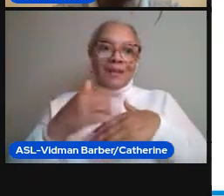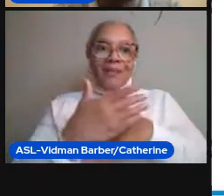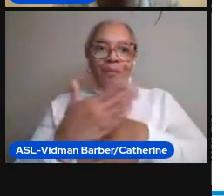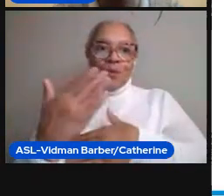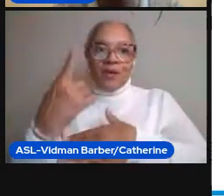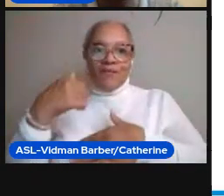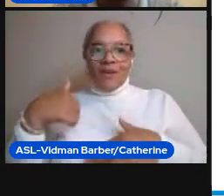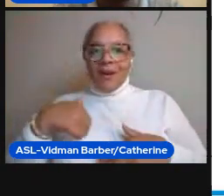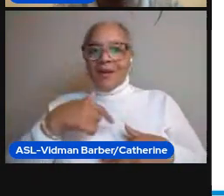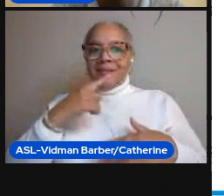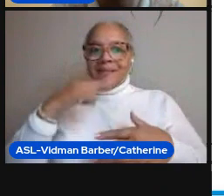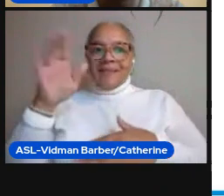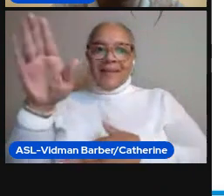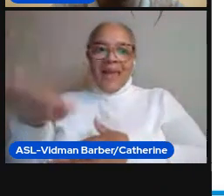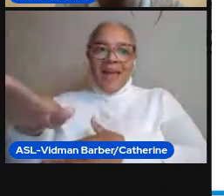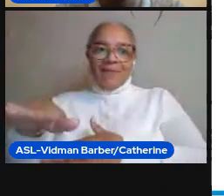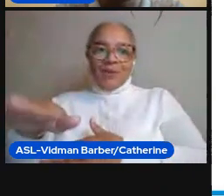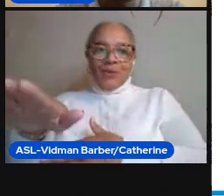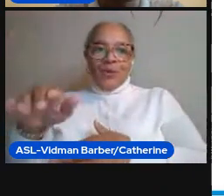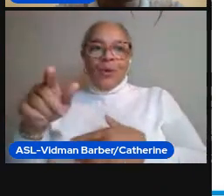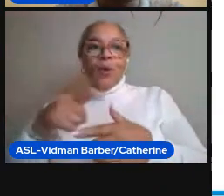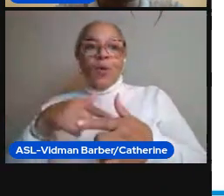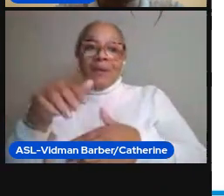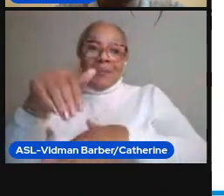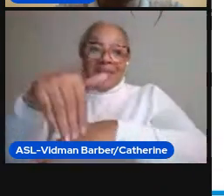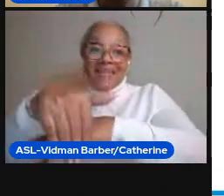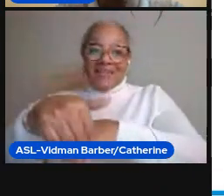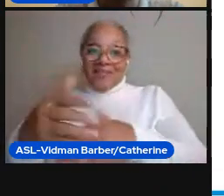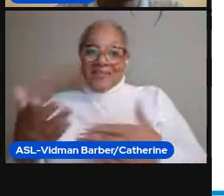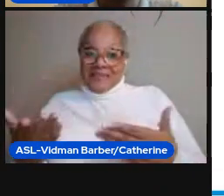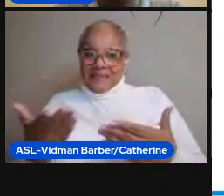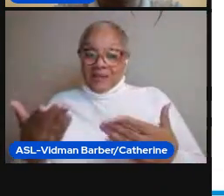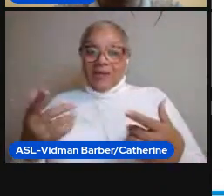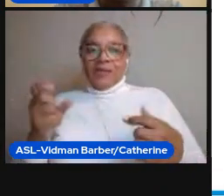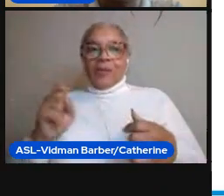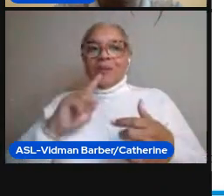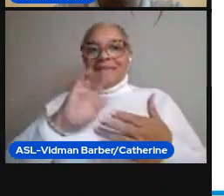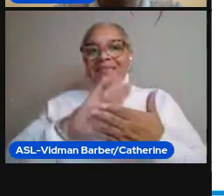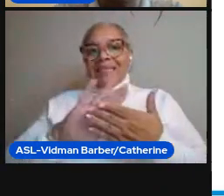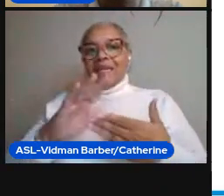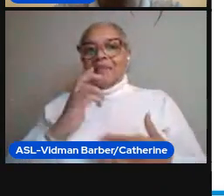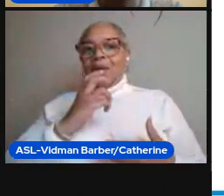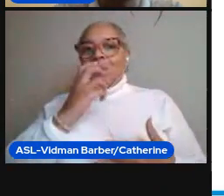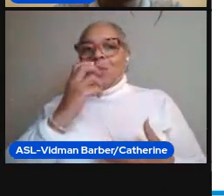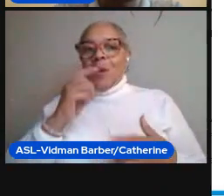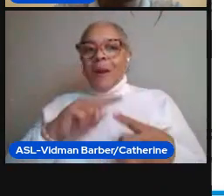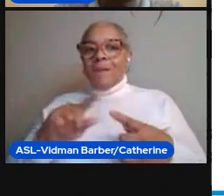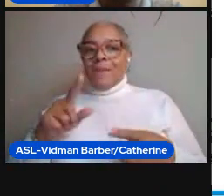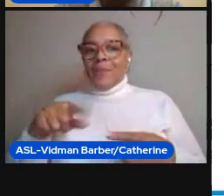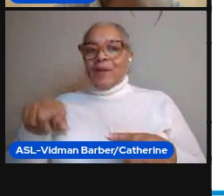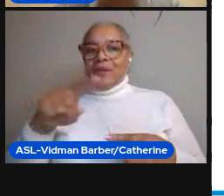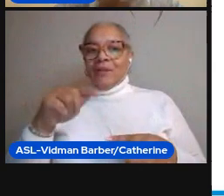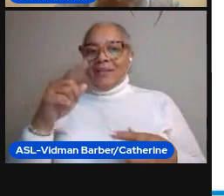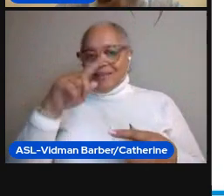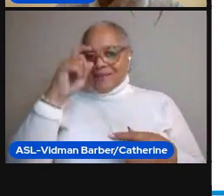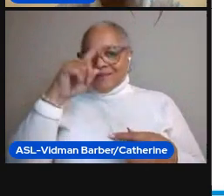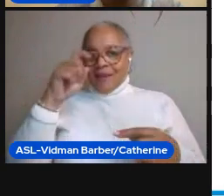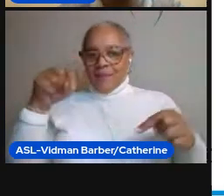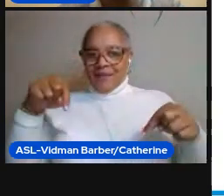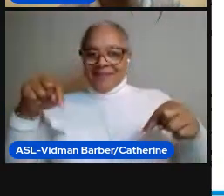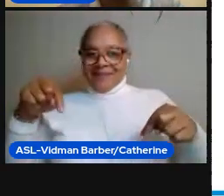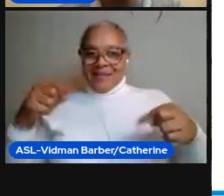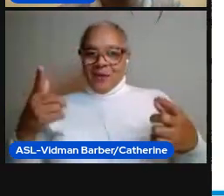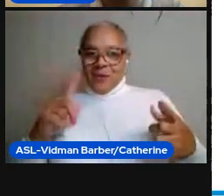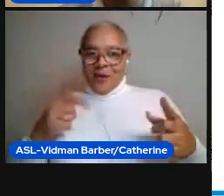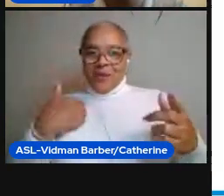it's in the afternoon or evening. So, and it's nice and warm because we're getting our summers here, and hope you're not